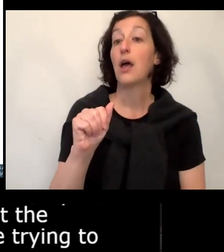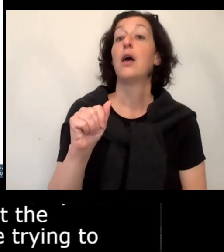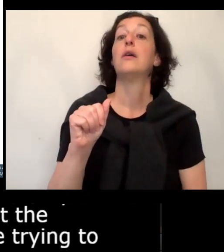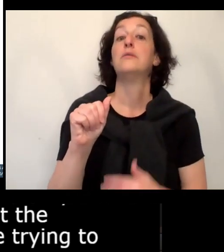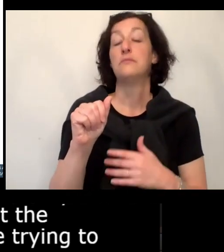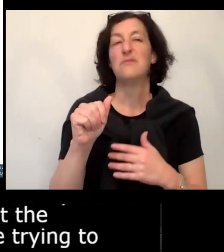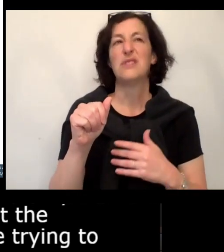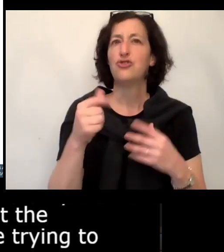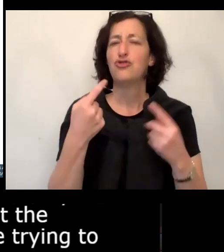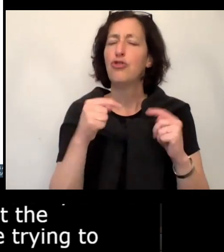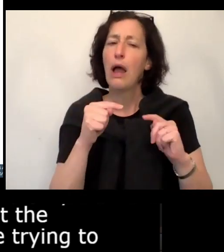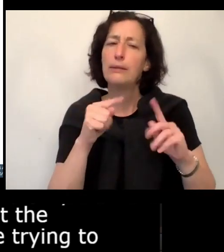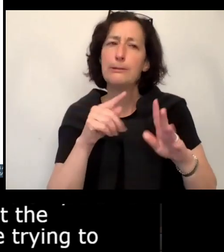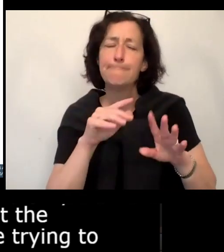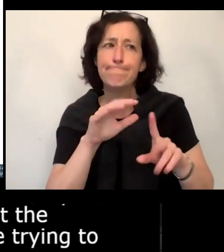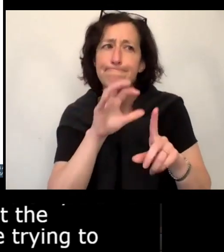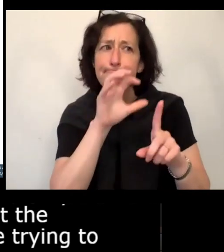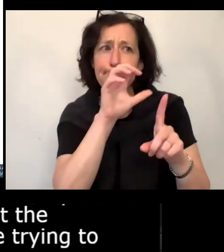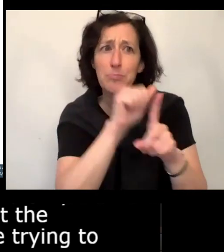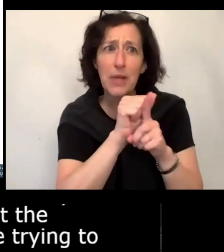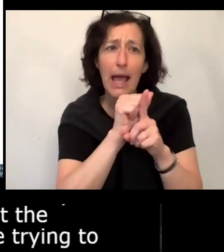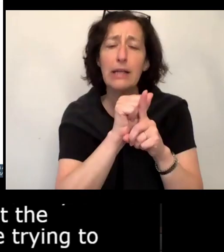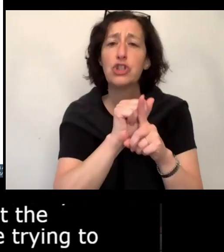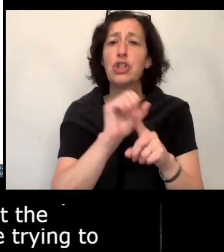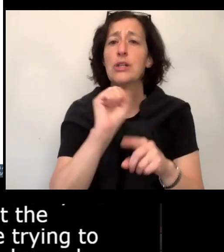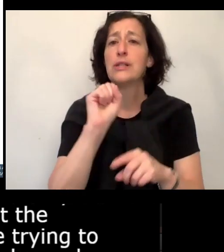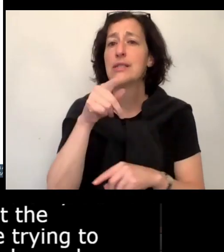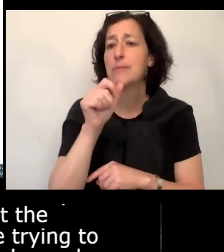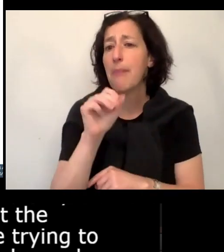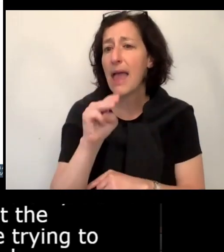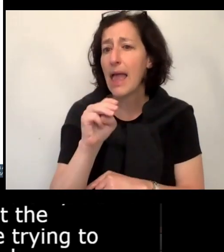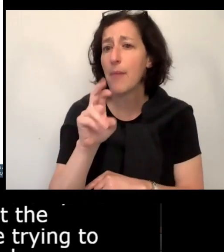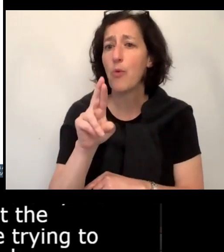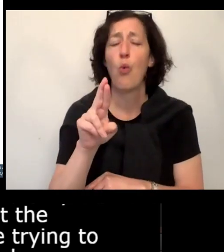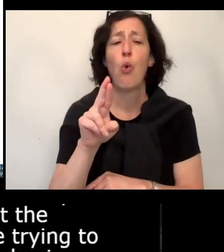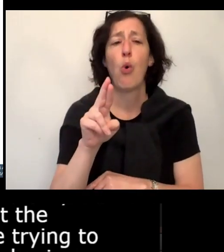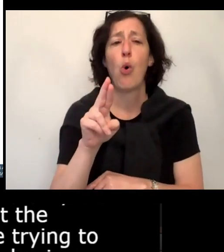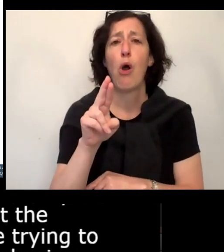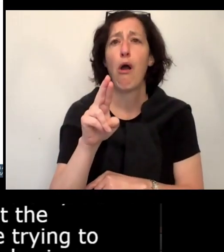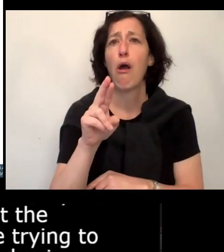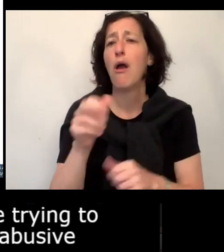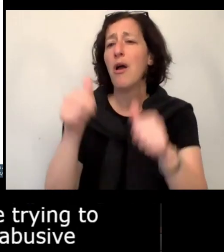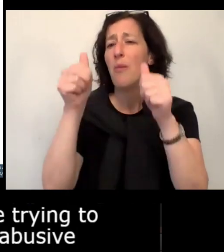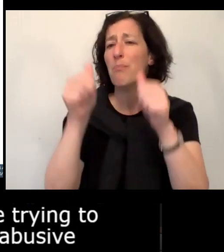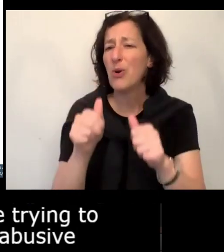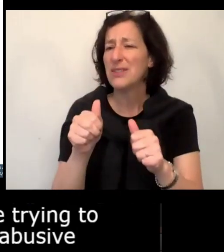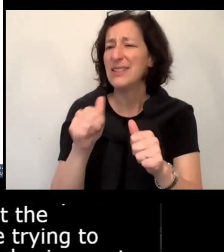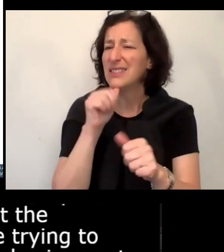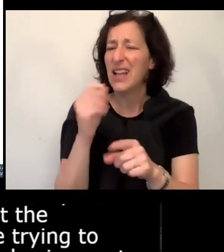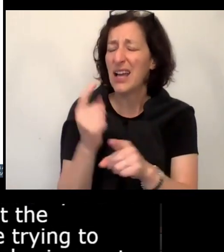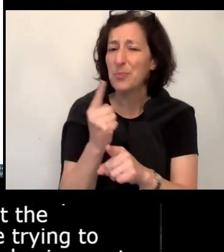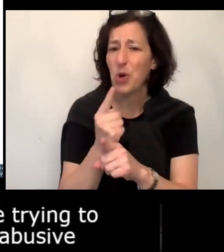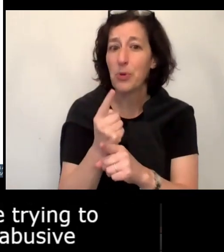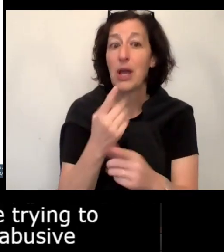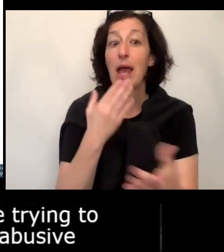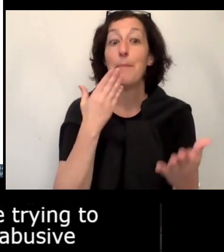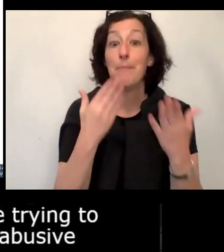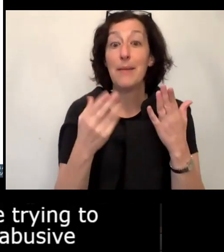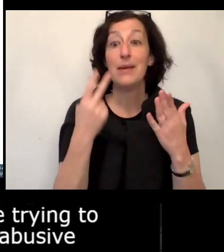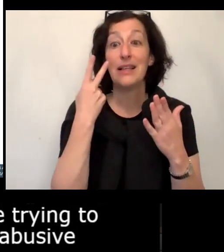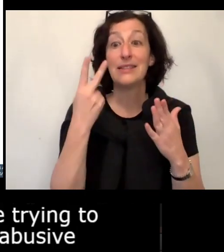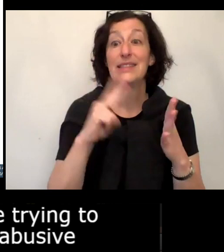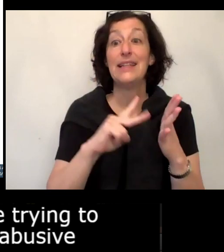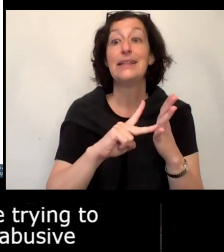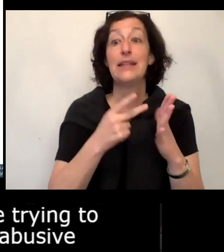of abusive posting may view repetitive posting as problematic. So that's something